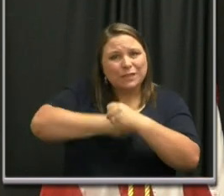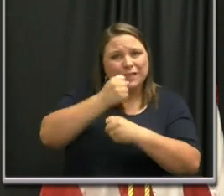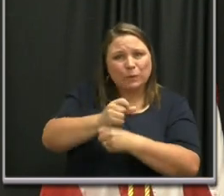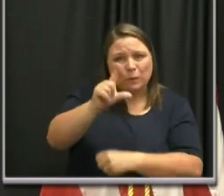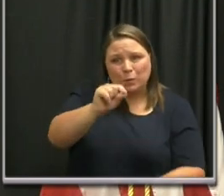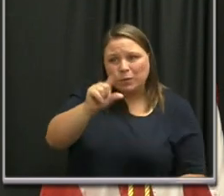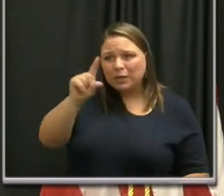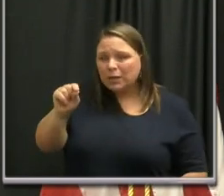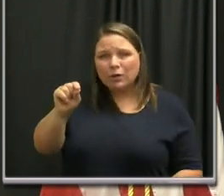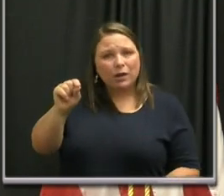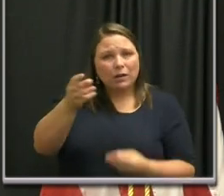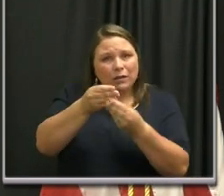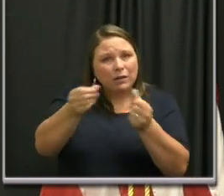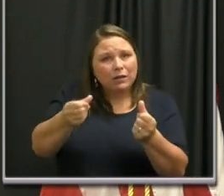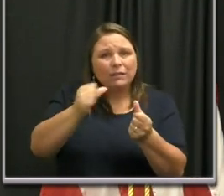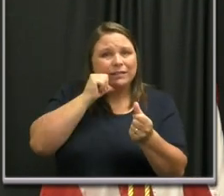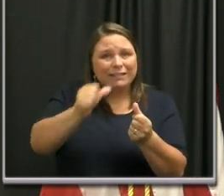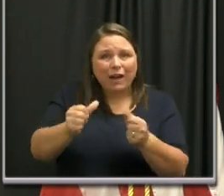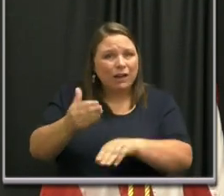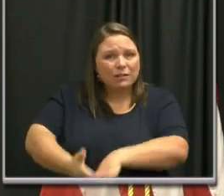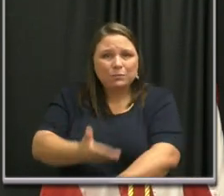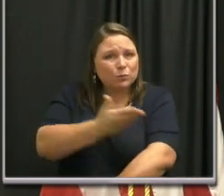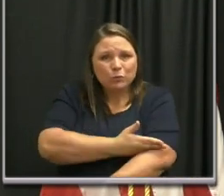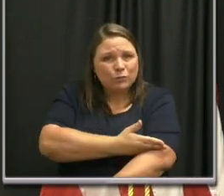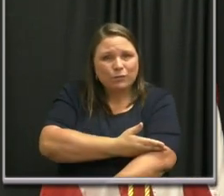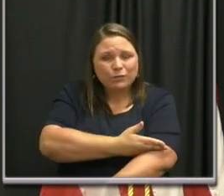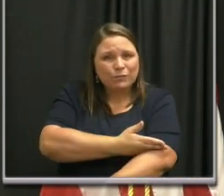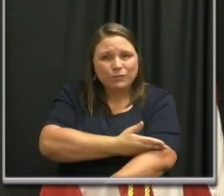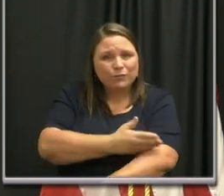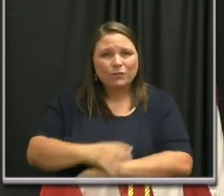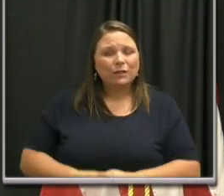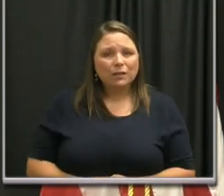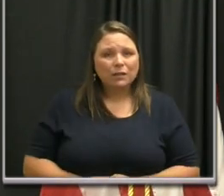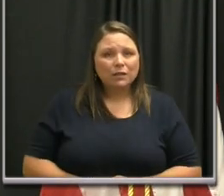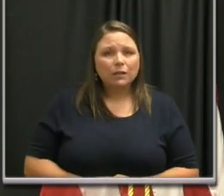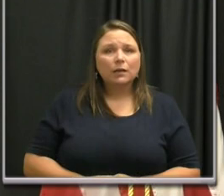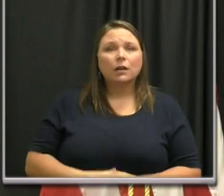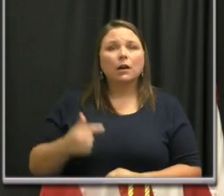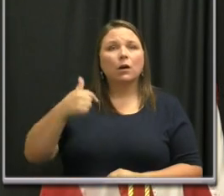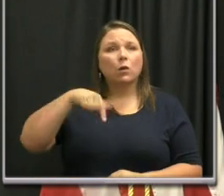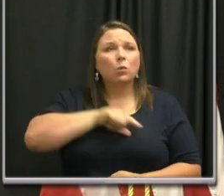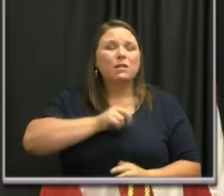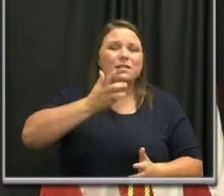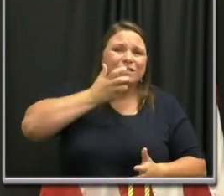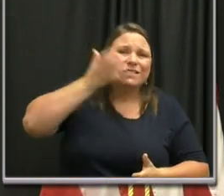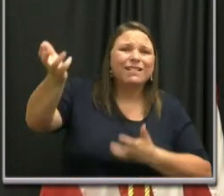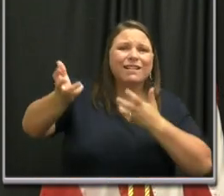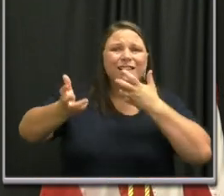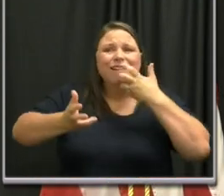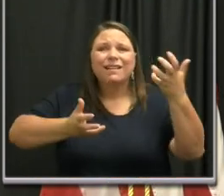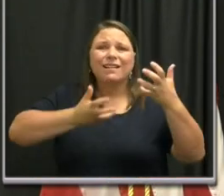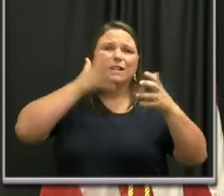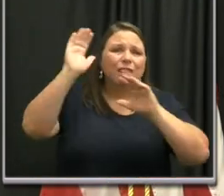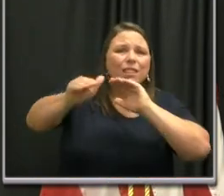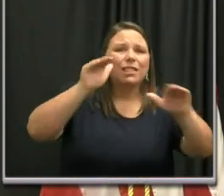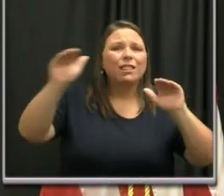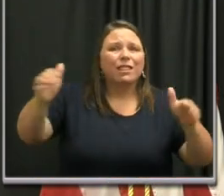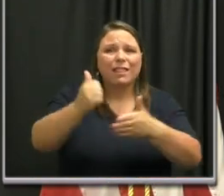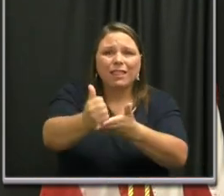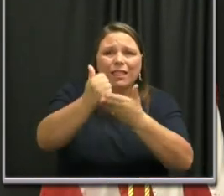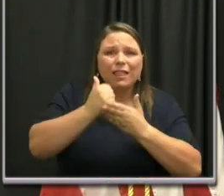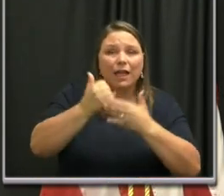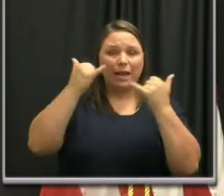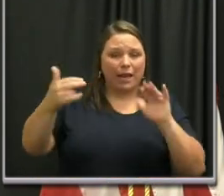we really have not come that far. And the battle cry has become, I